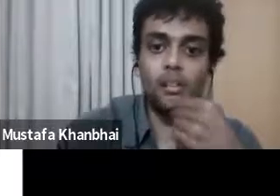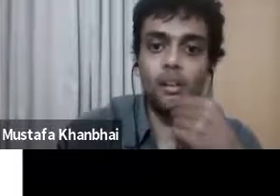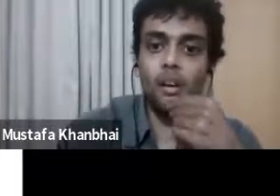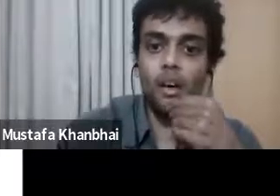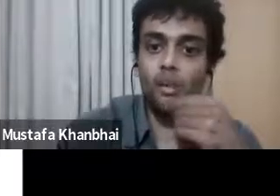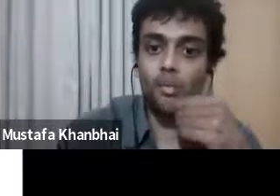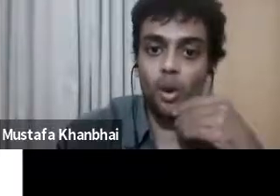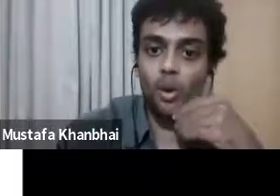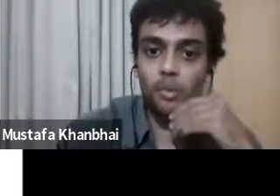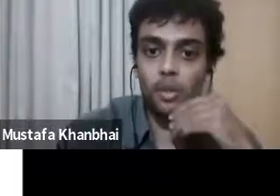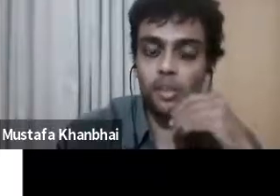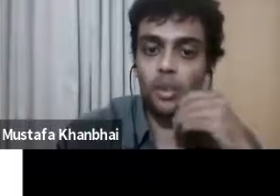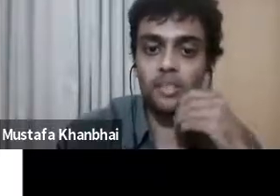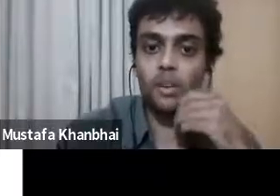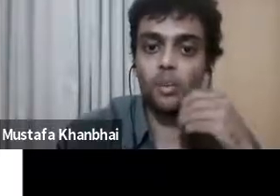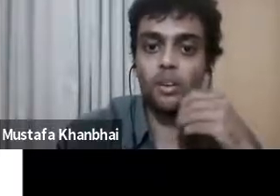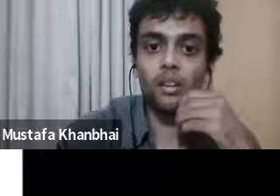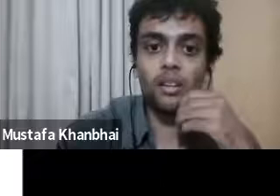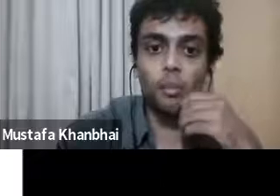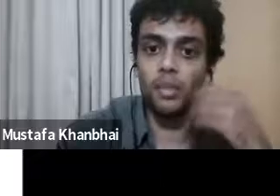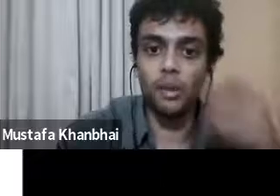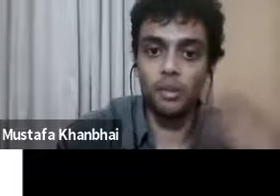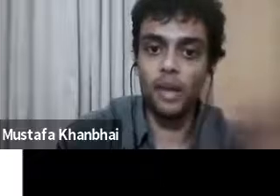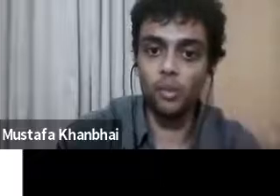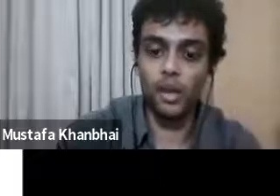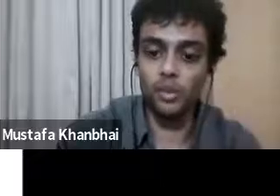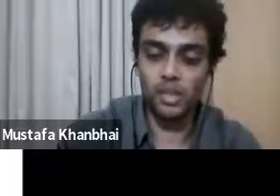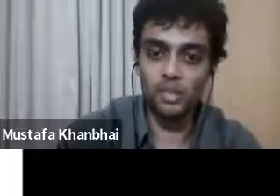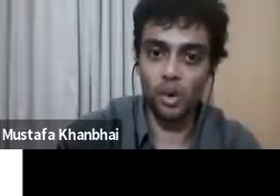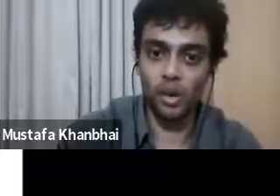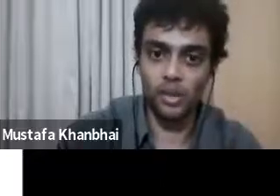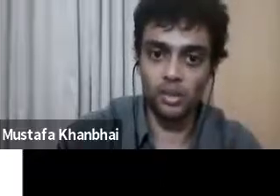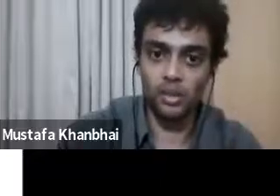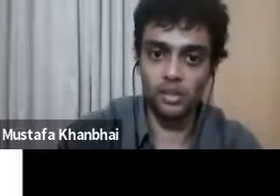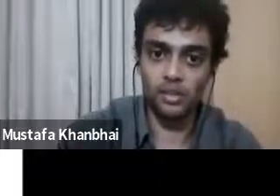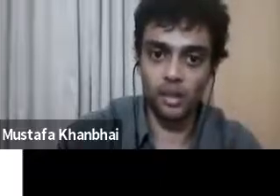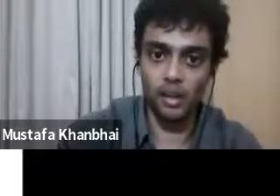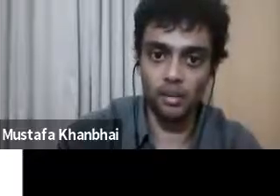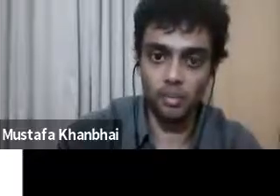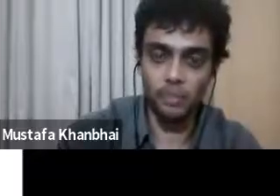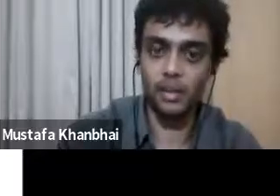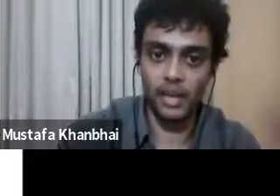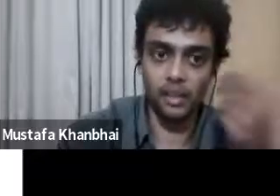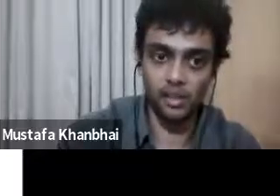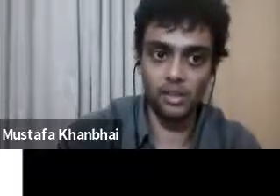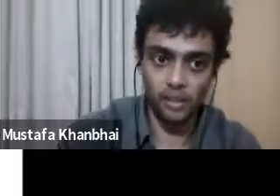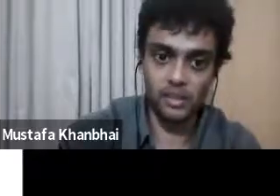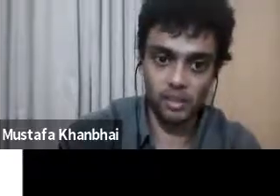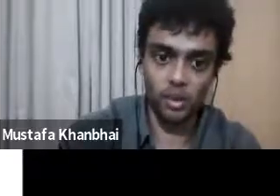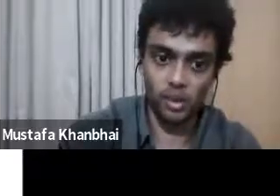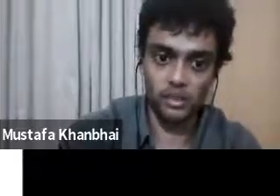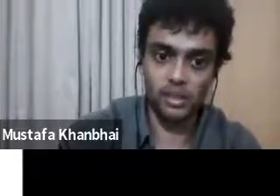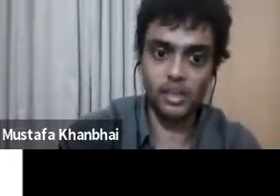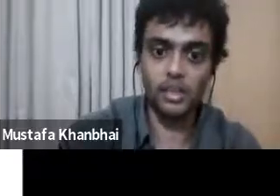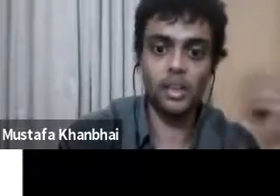were for a lot of people in the West, they were the main way in which they saw indigenous people and indigenous faces